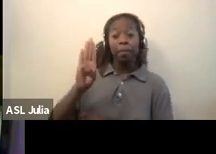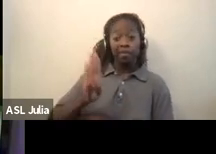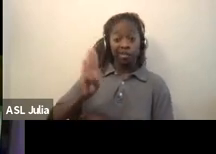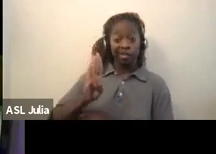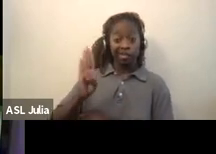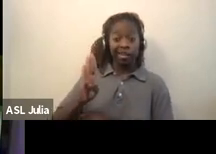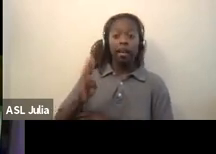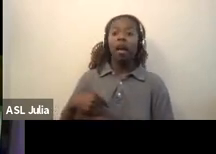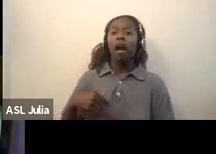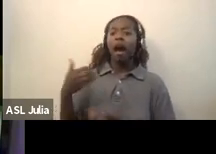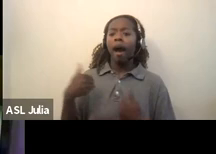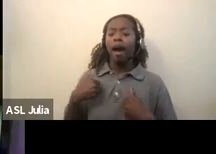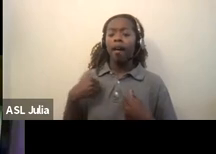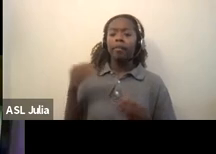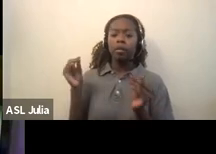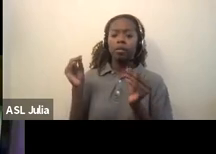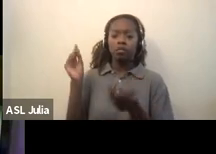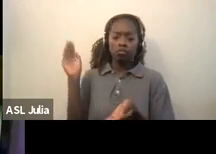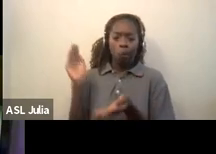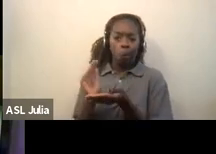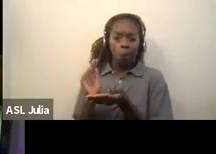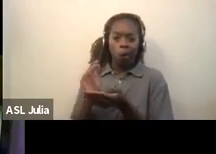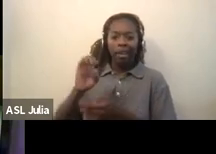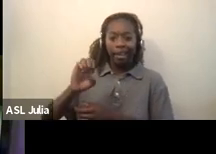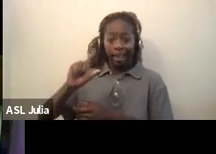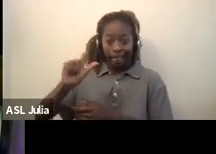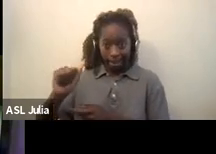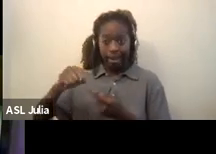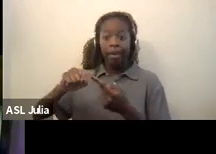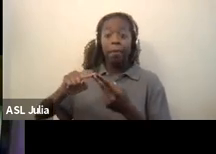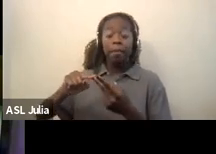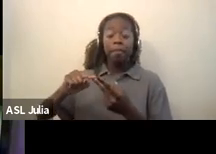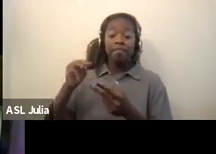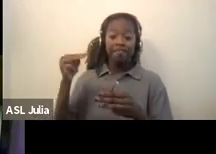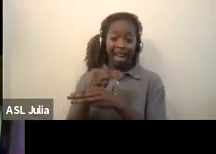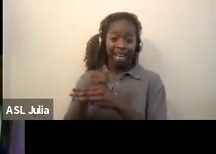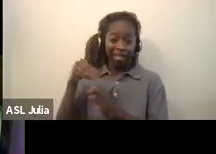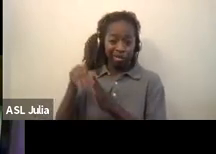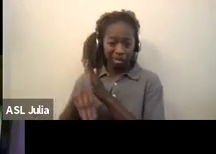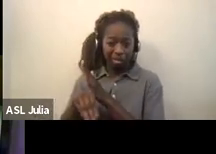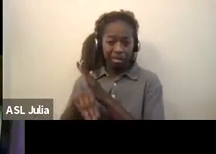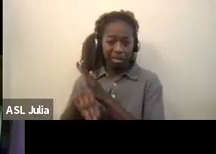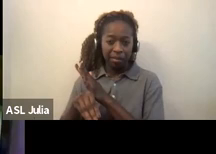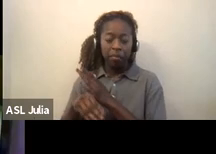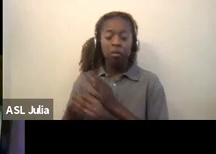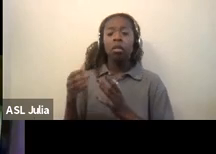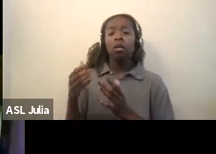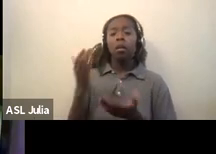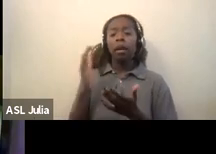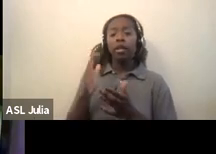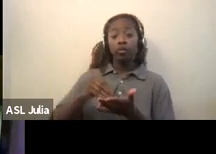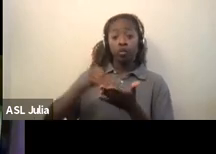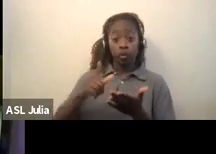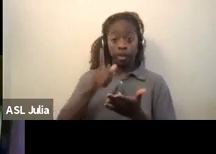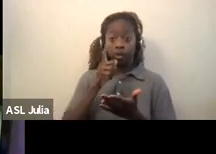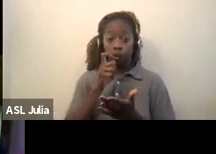smaller decreases in ela and math english language arts and math in terms of the percentages of students who met and